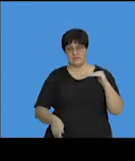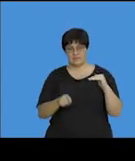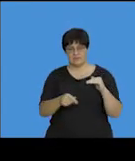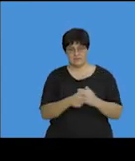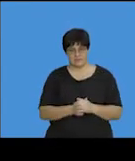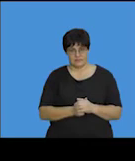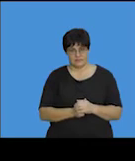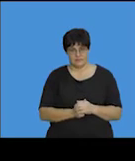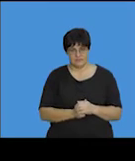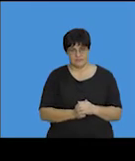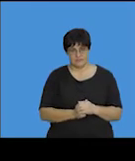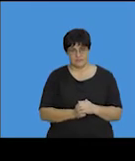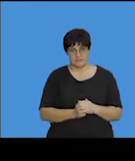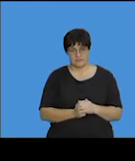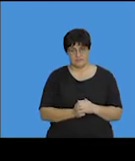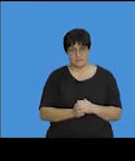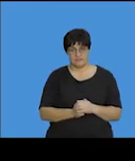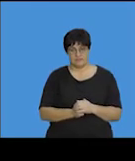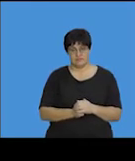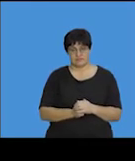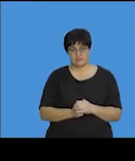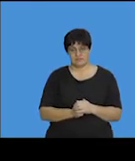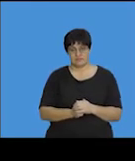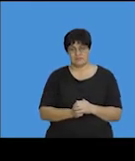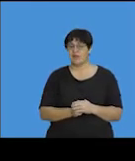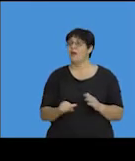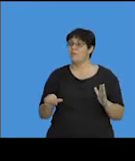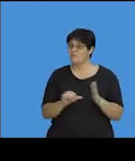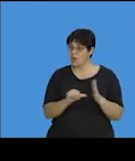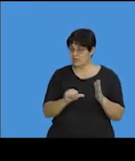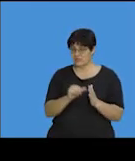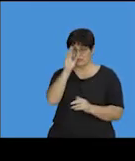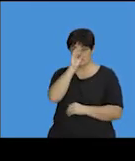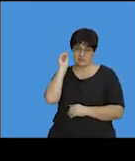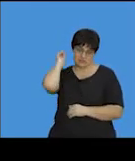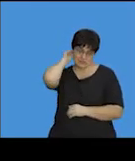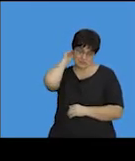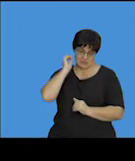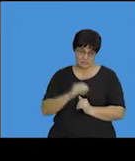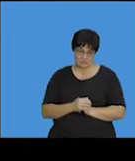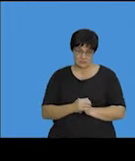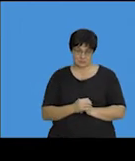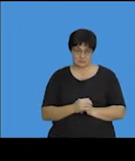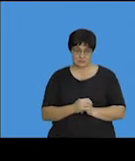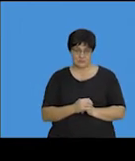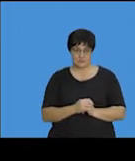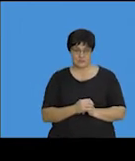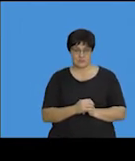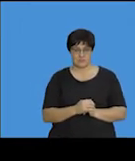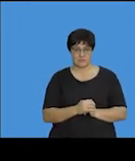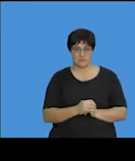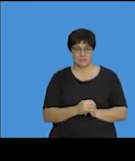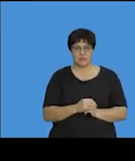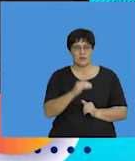take 3 seconds to get back down. That's very important to take note of.